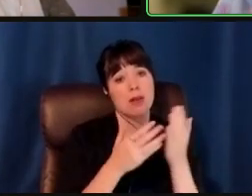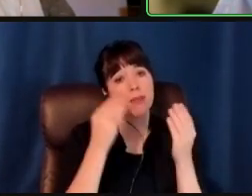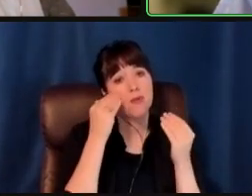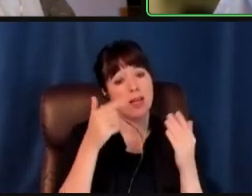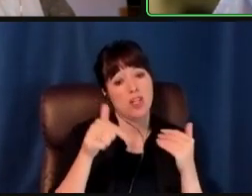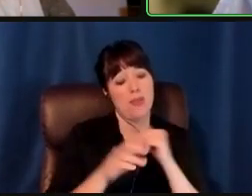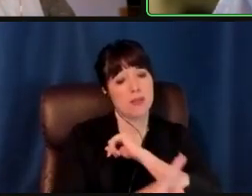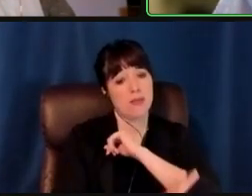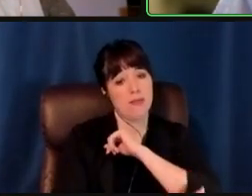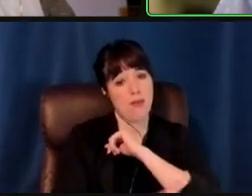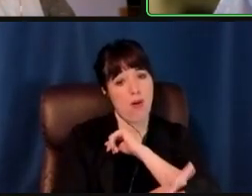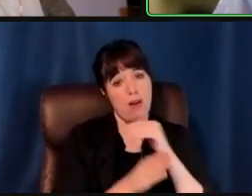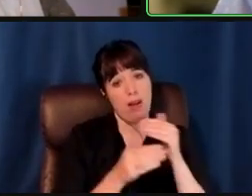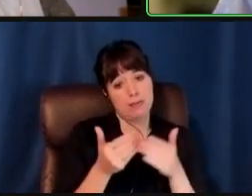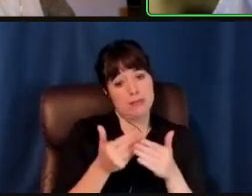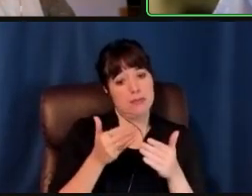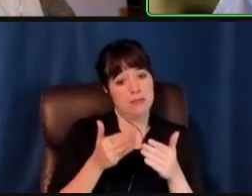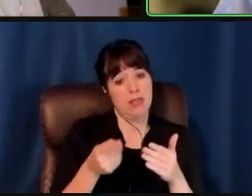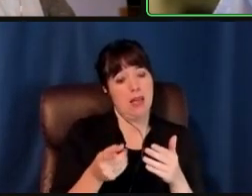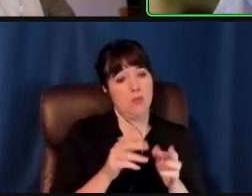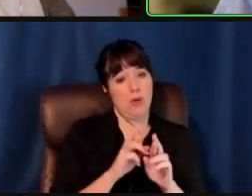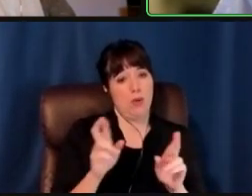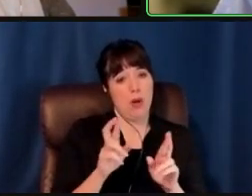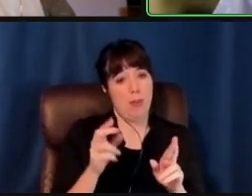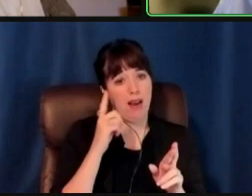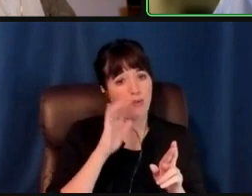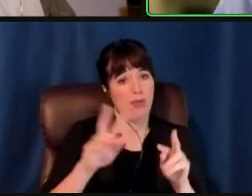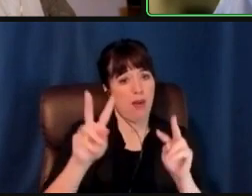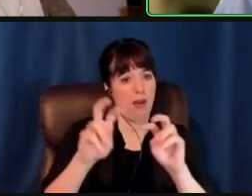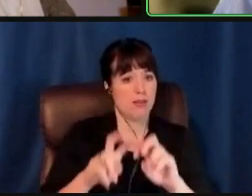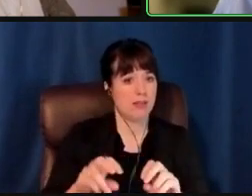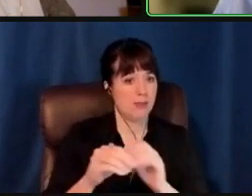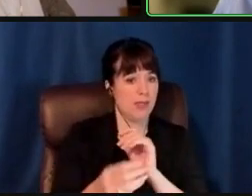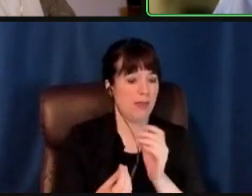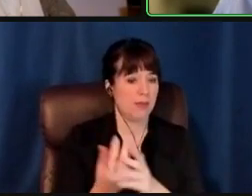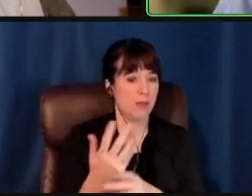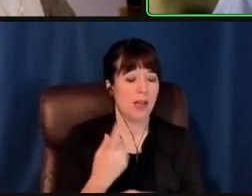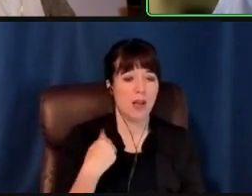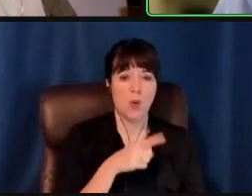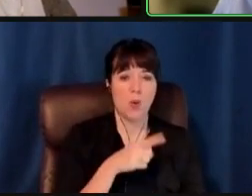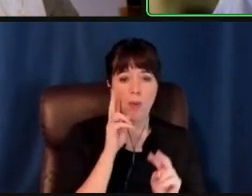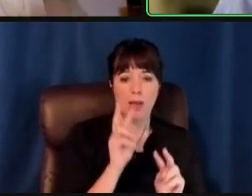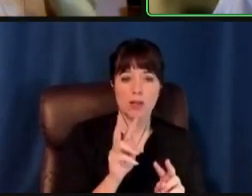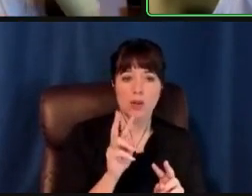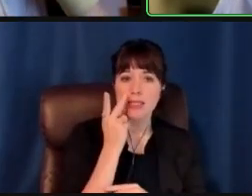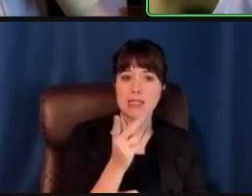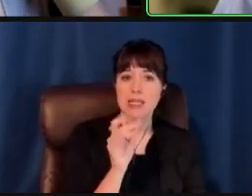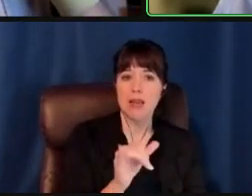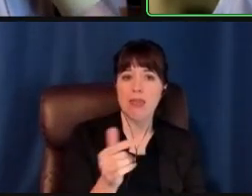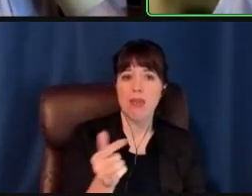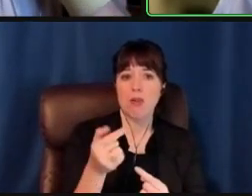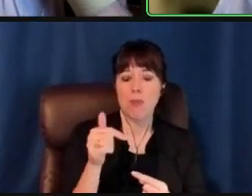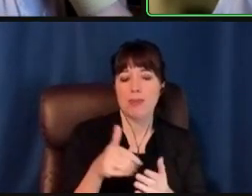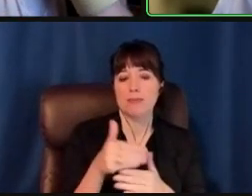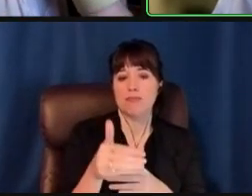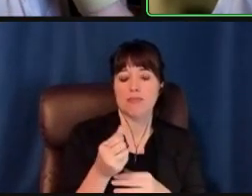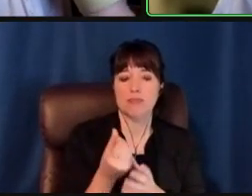fall, kind of leading up to it, to help us prepare for that assessment process. So we'll be looking and seeing that coming this spring.